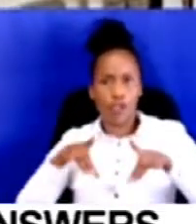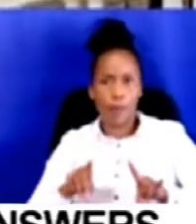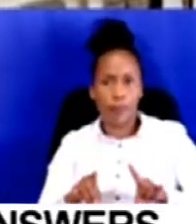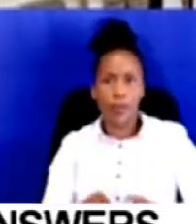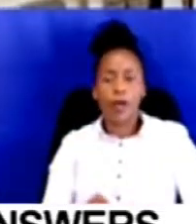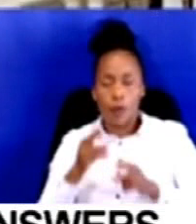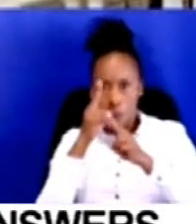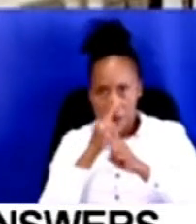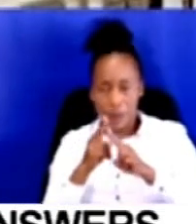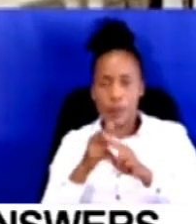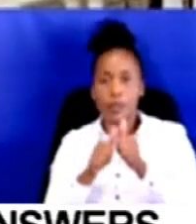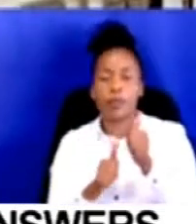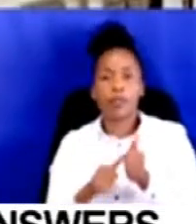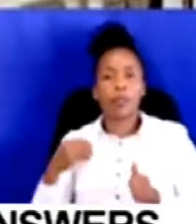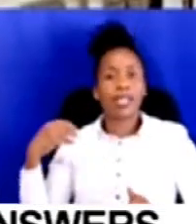President.